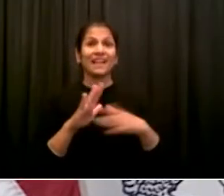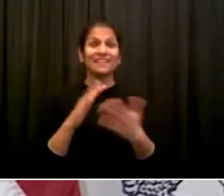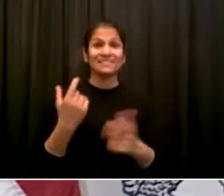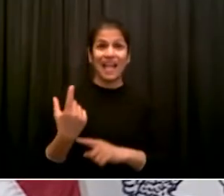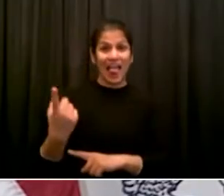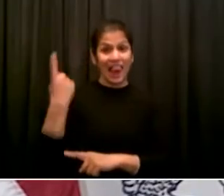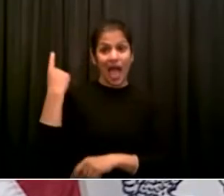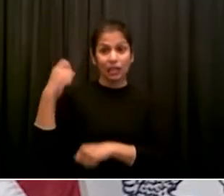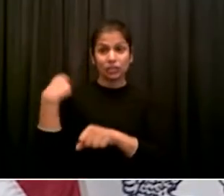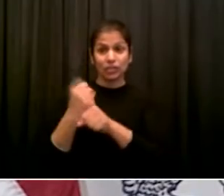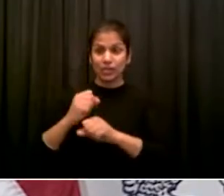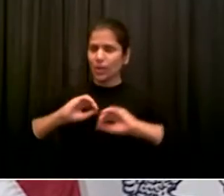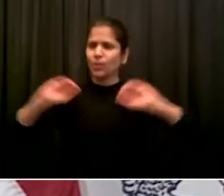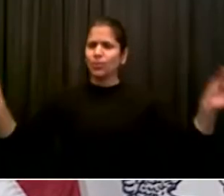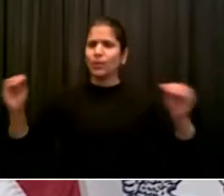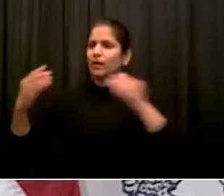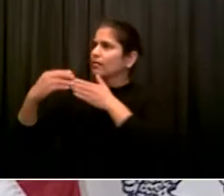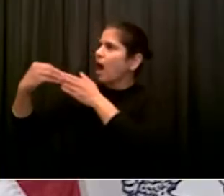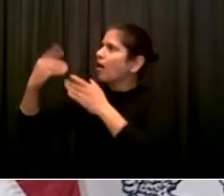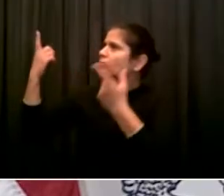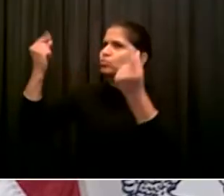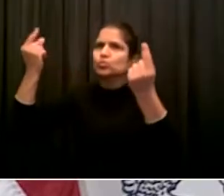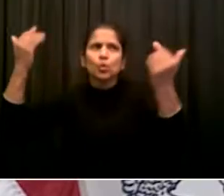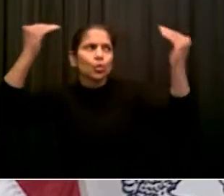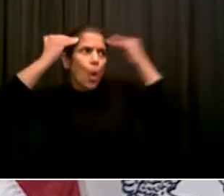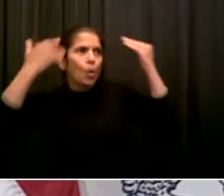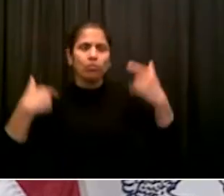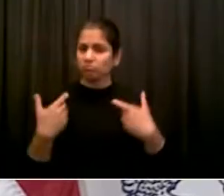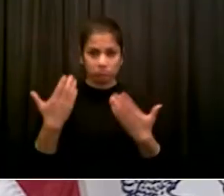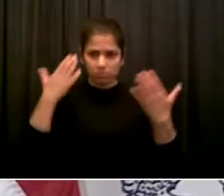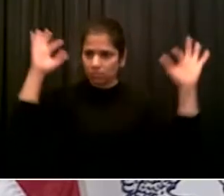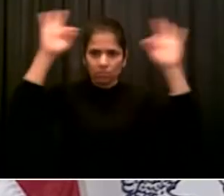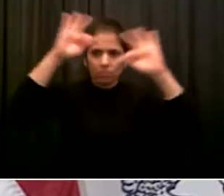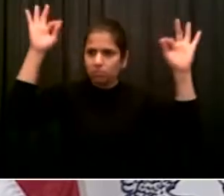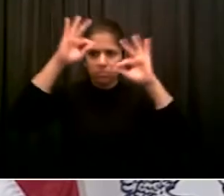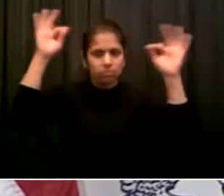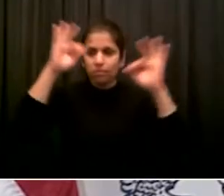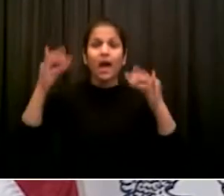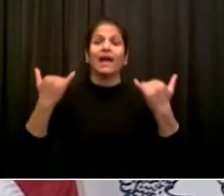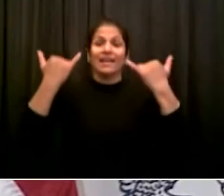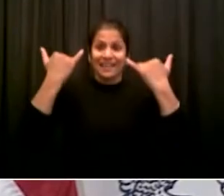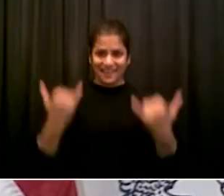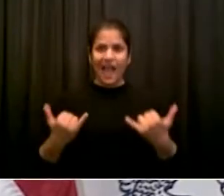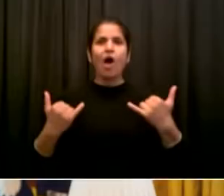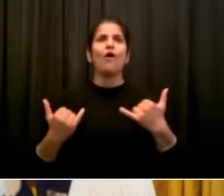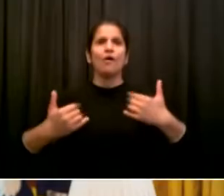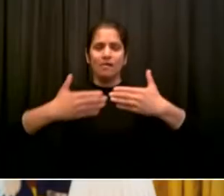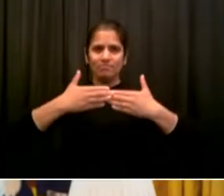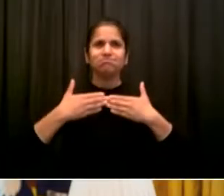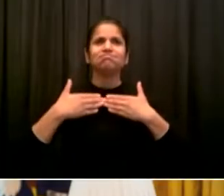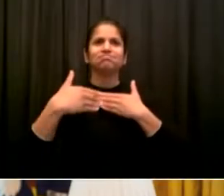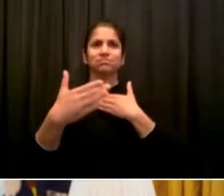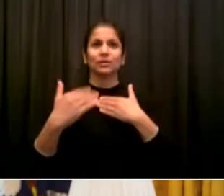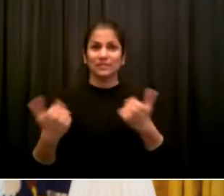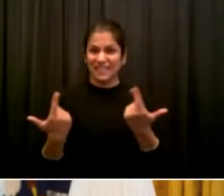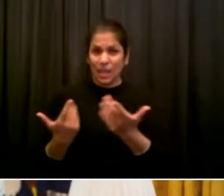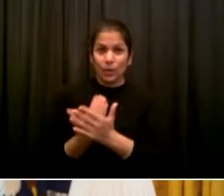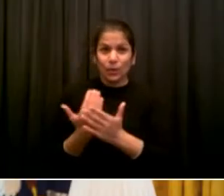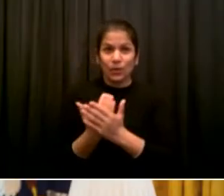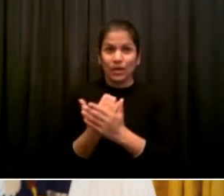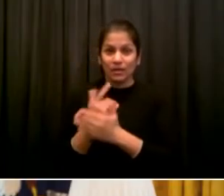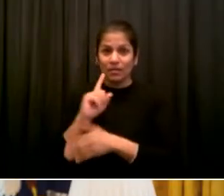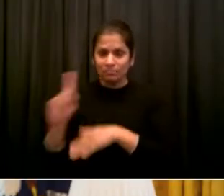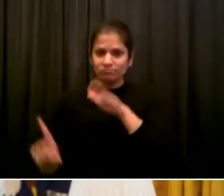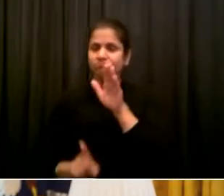stimulus, the single biggest shot in the arm for the American people since the New Deal. And this is going to